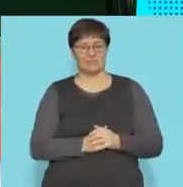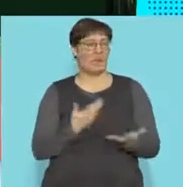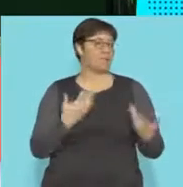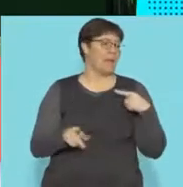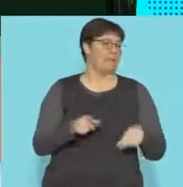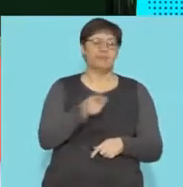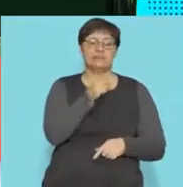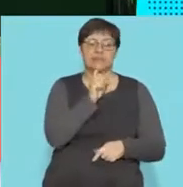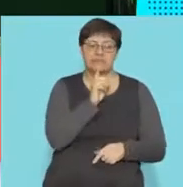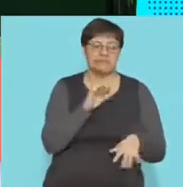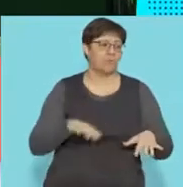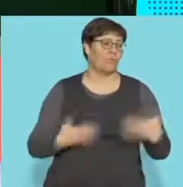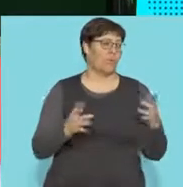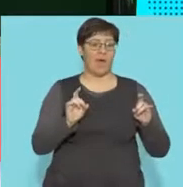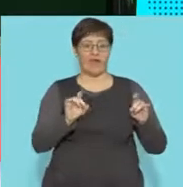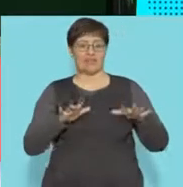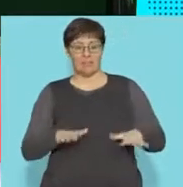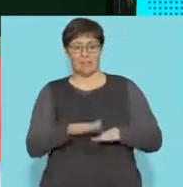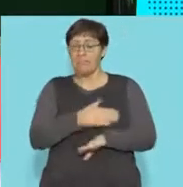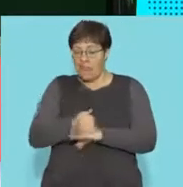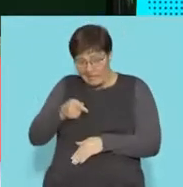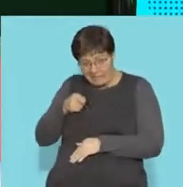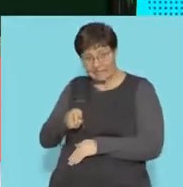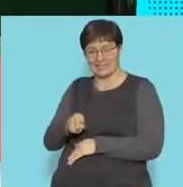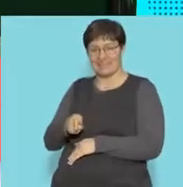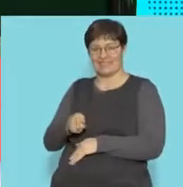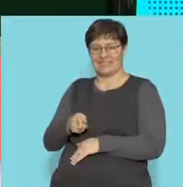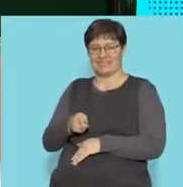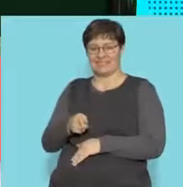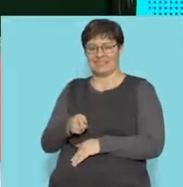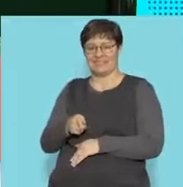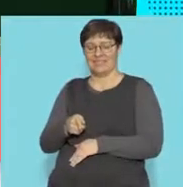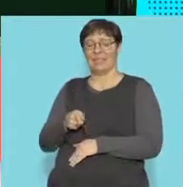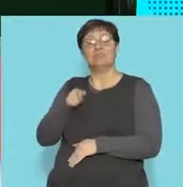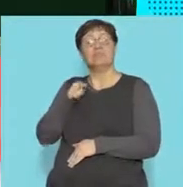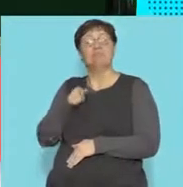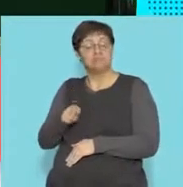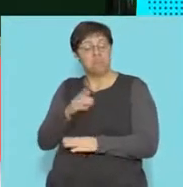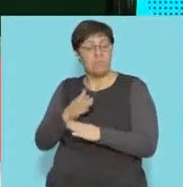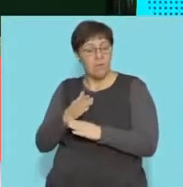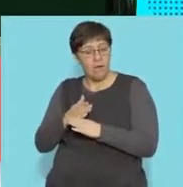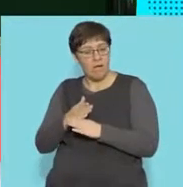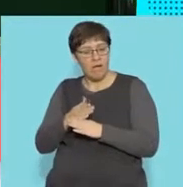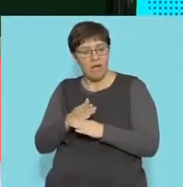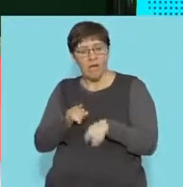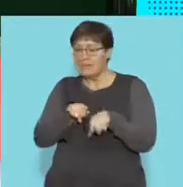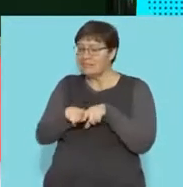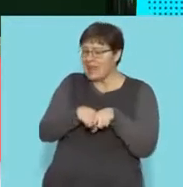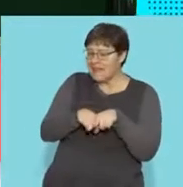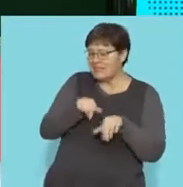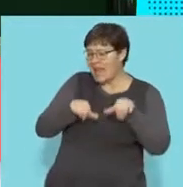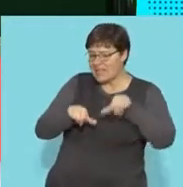writing tests or exams based on this work, and the work can be examined